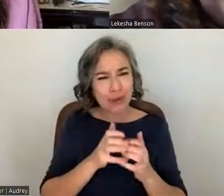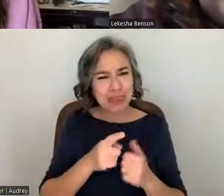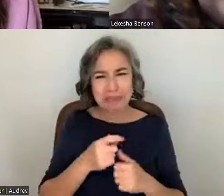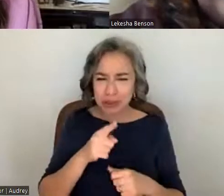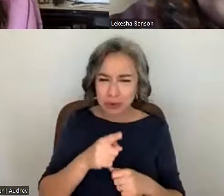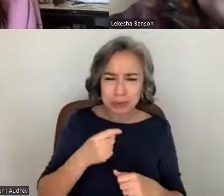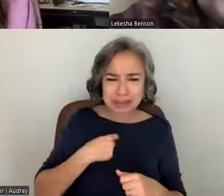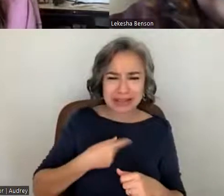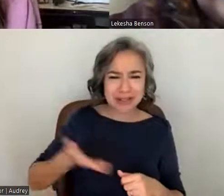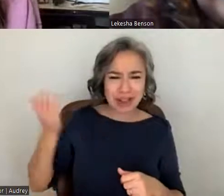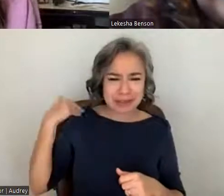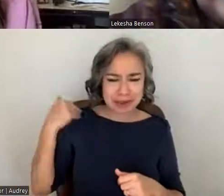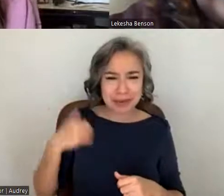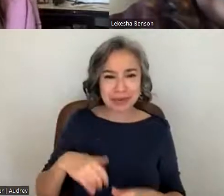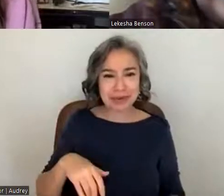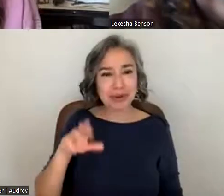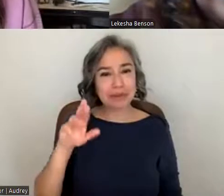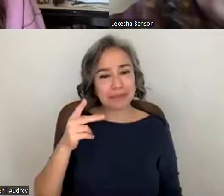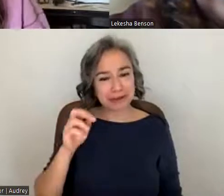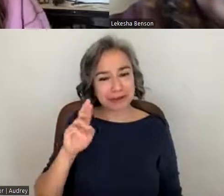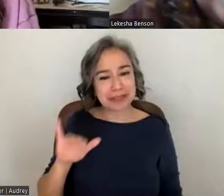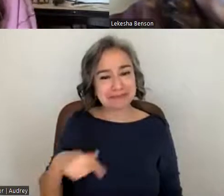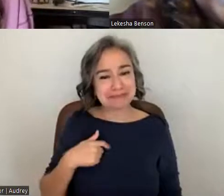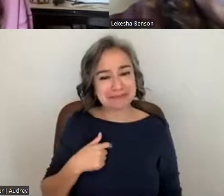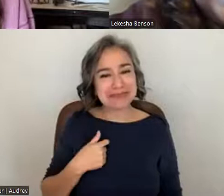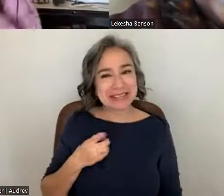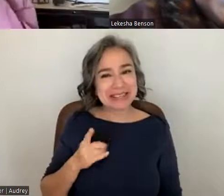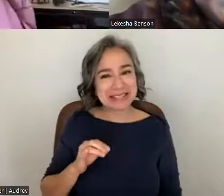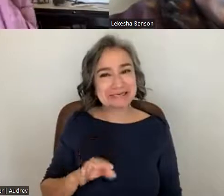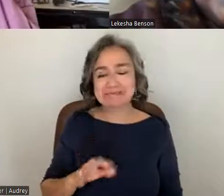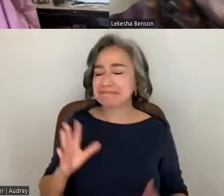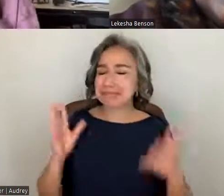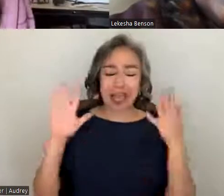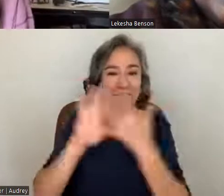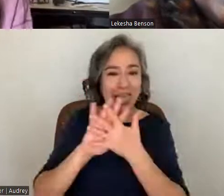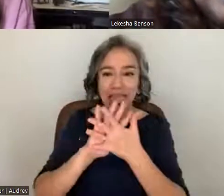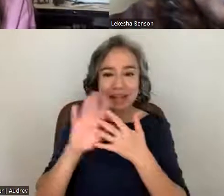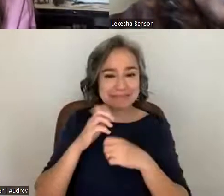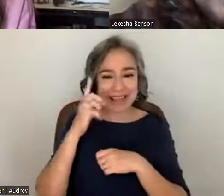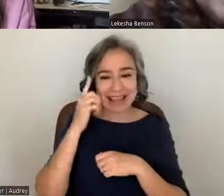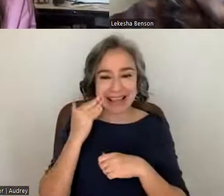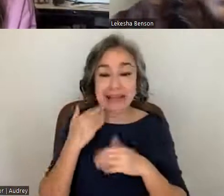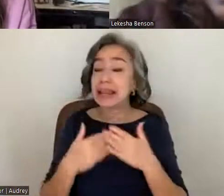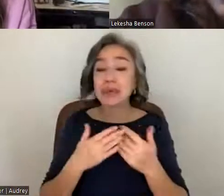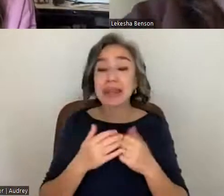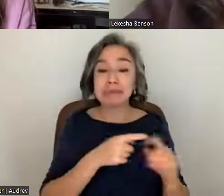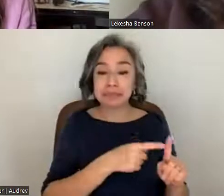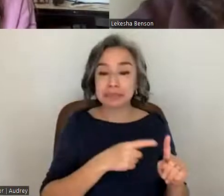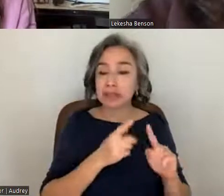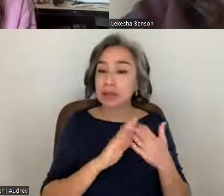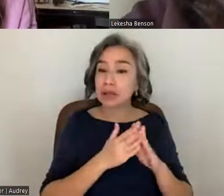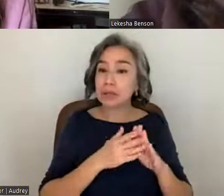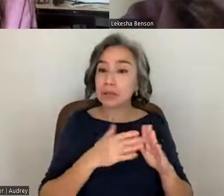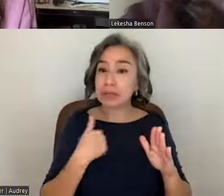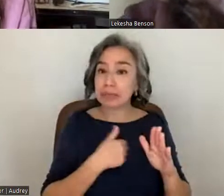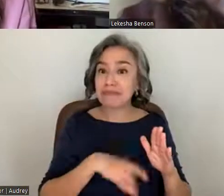that you? I think that was me. And that was you. They all are all in my head. But they found the department chair. I think they found the